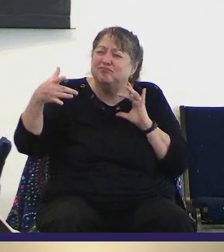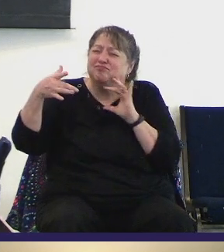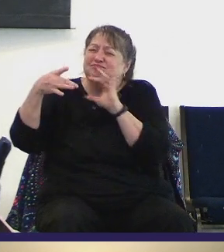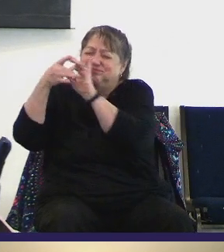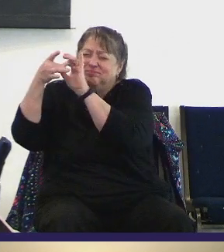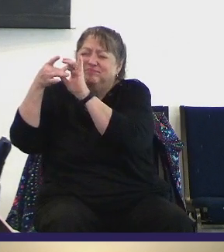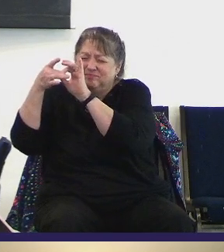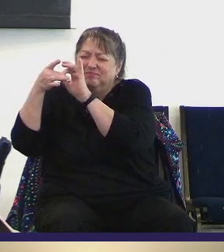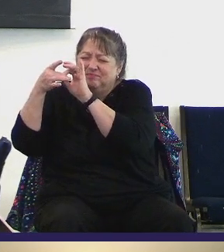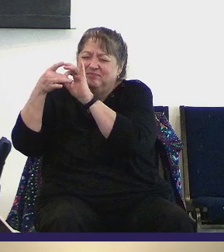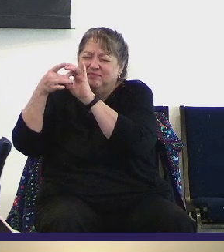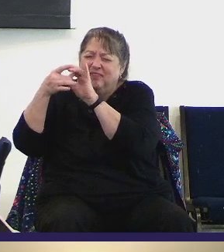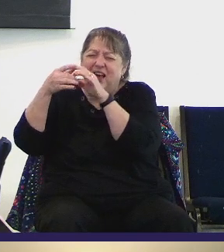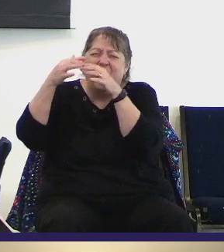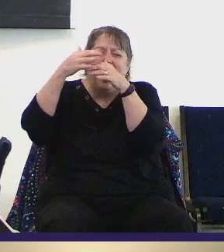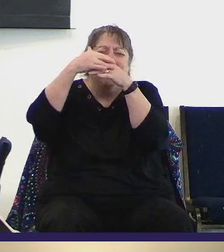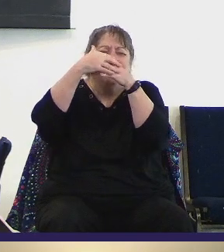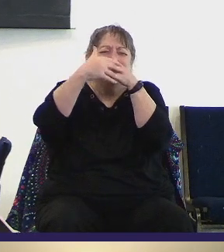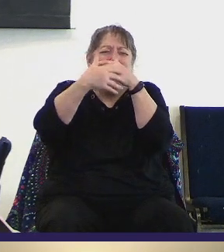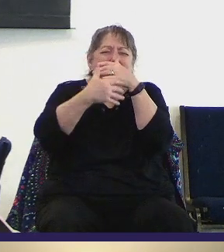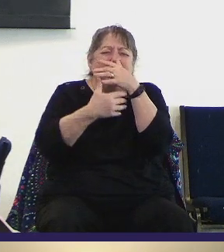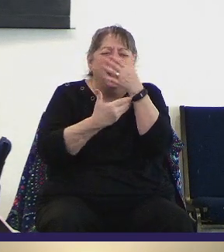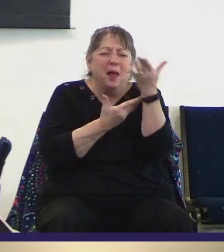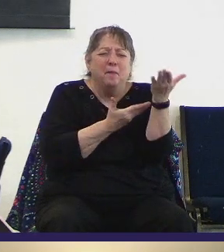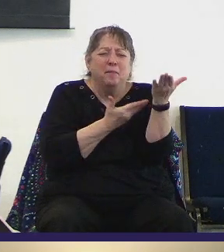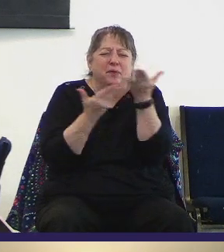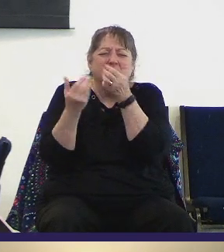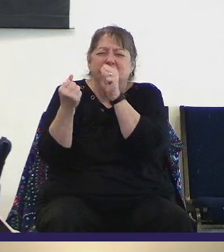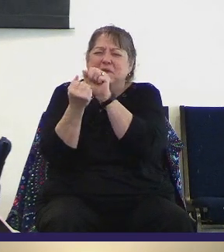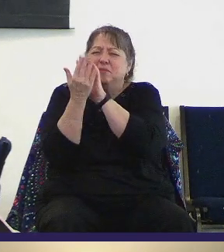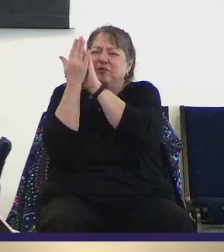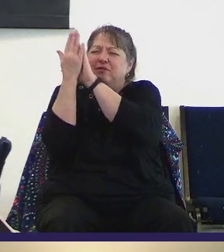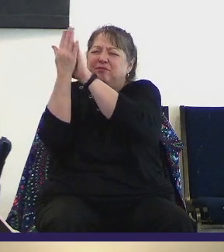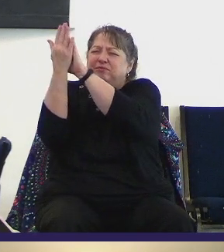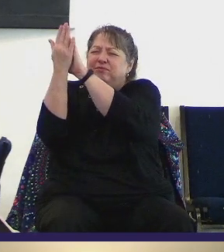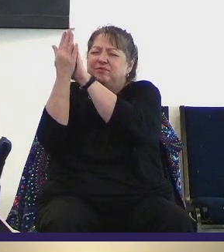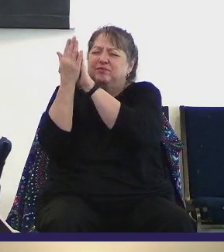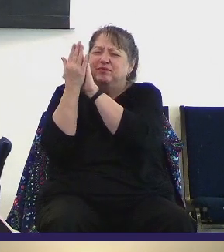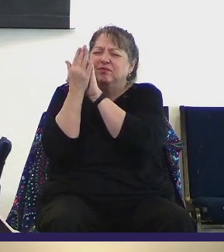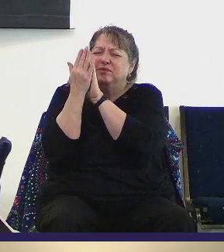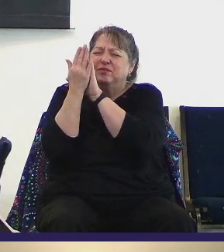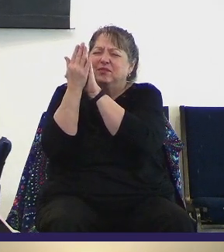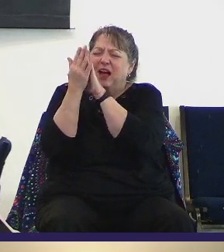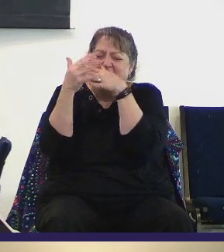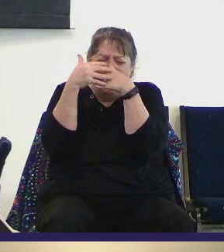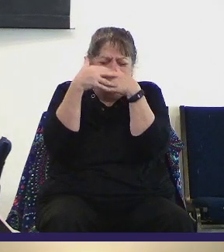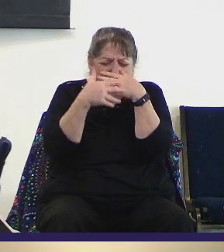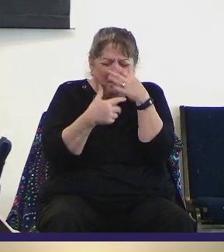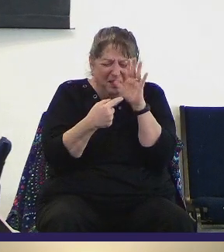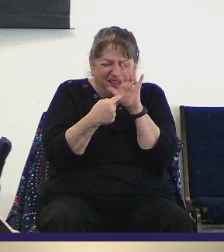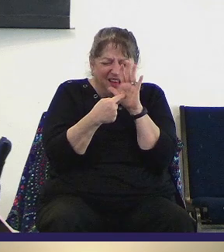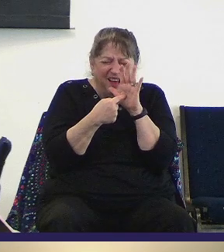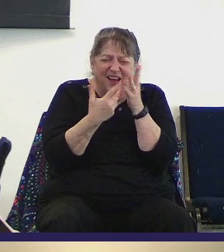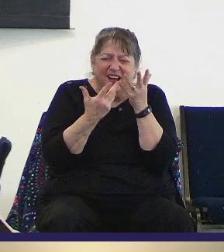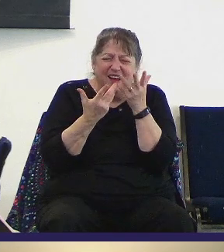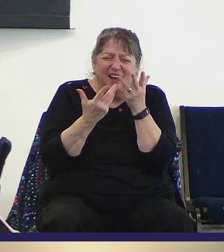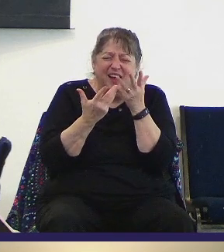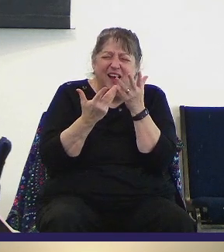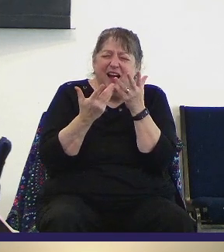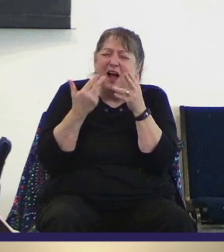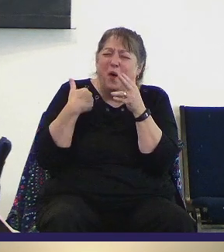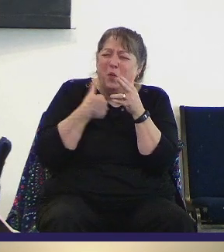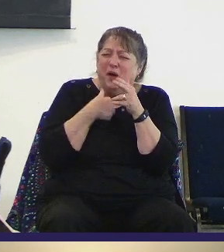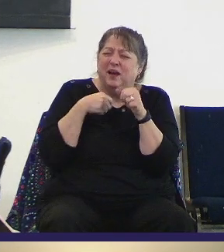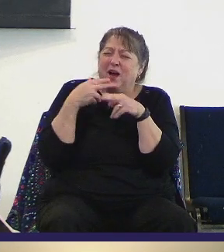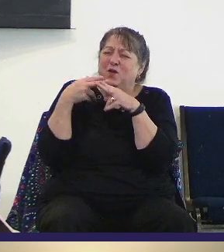This blood brought us into your presence. This blood gave us the opportunity to call you Abba,